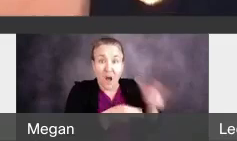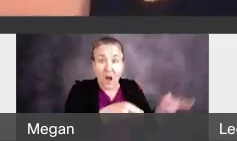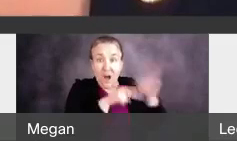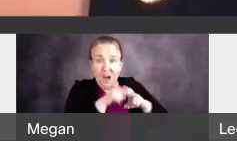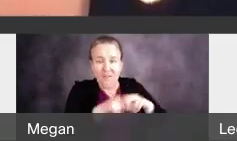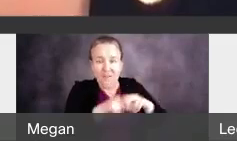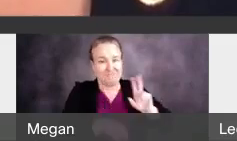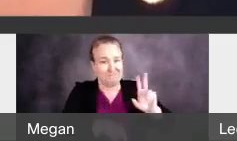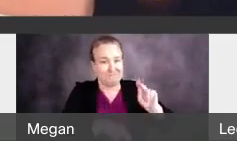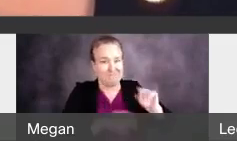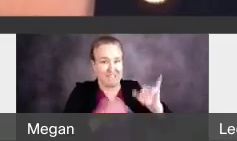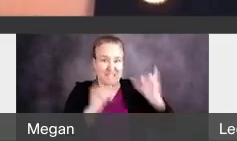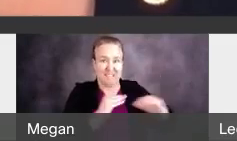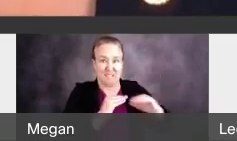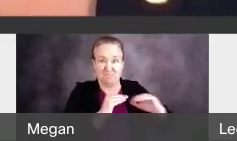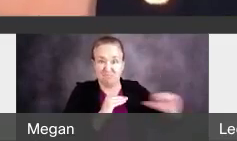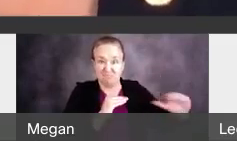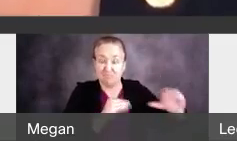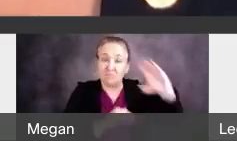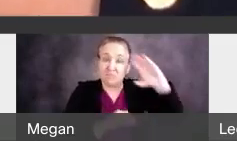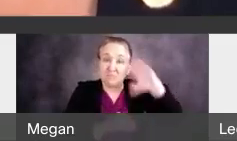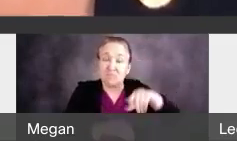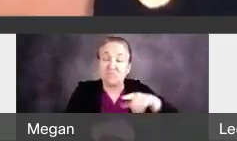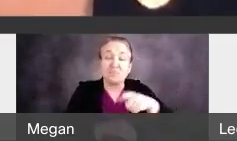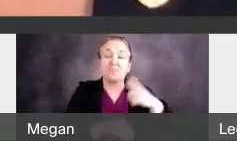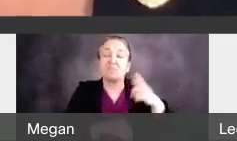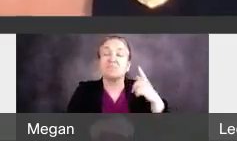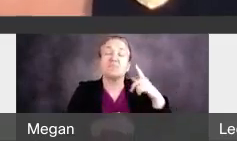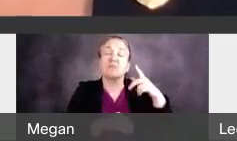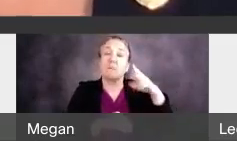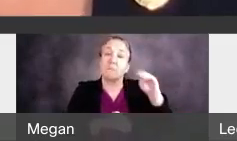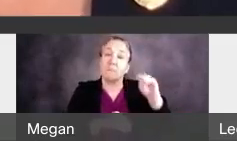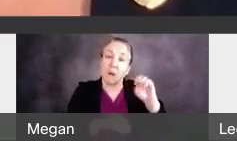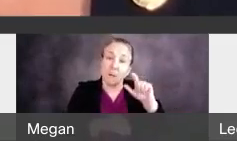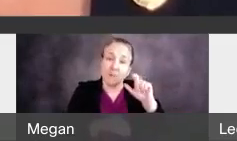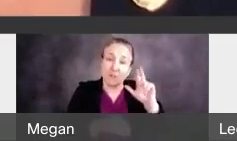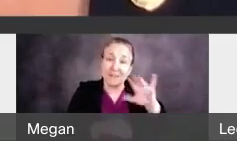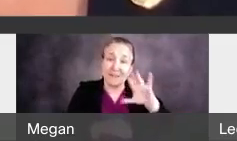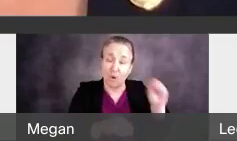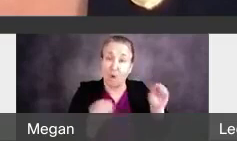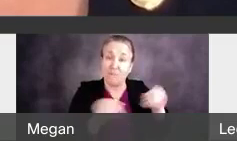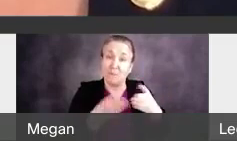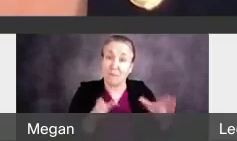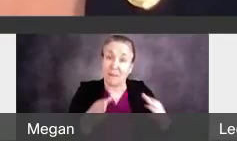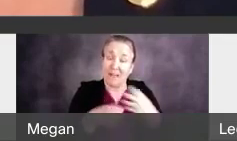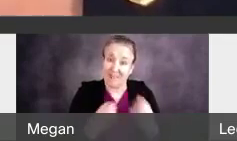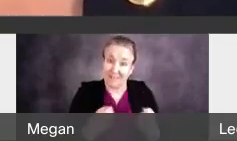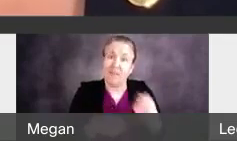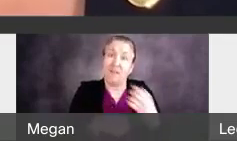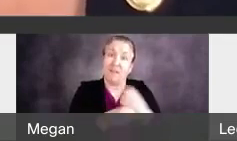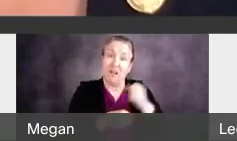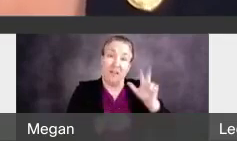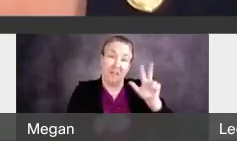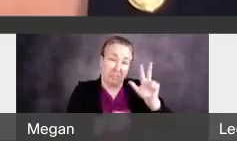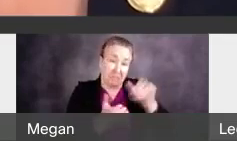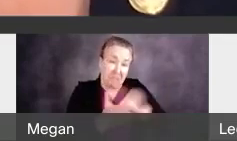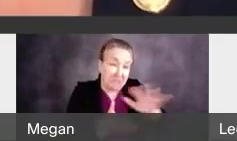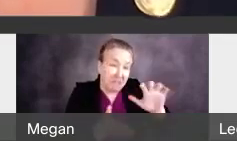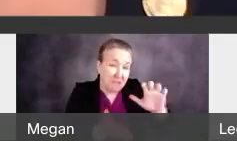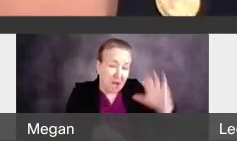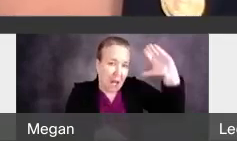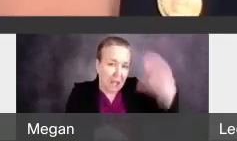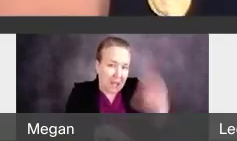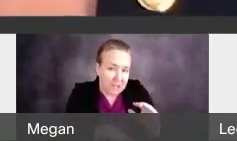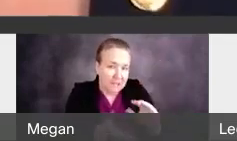receiving. In fact, the Montgomery County Office of Public Health received 3,500 fewer